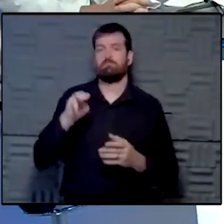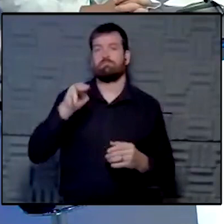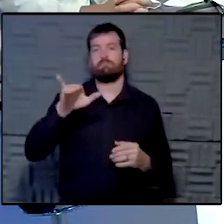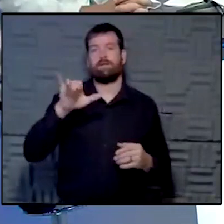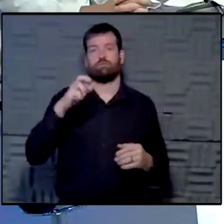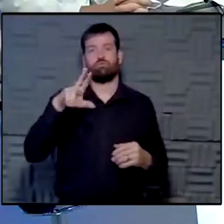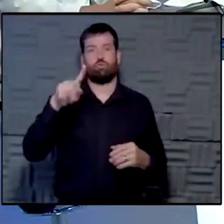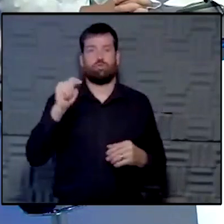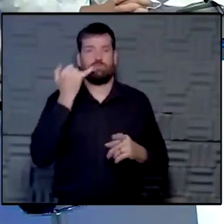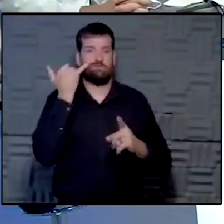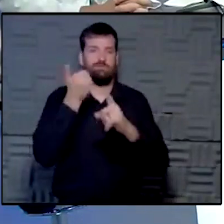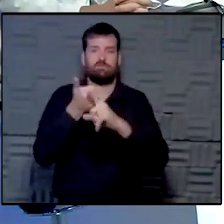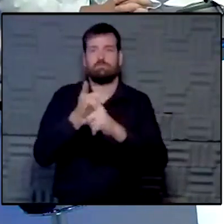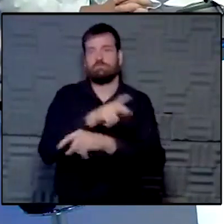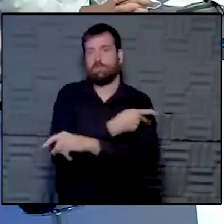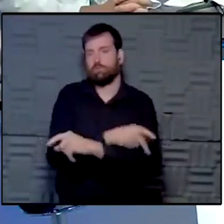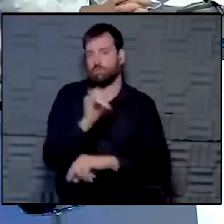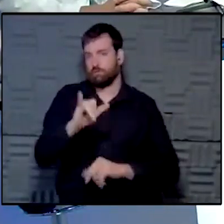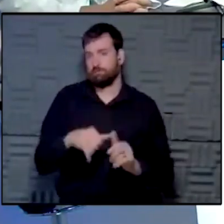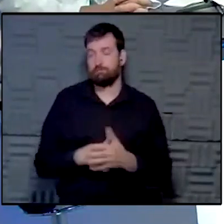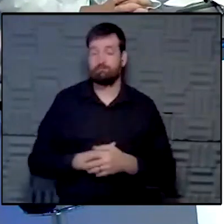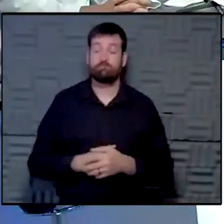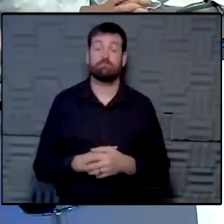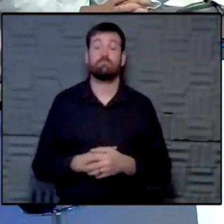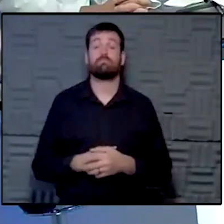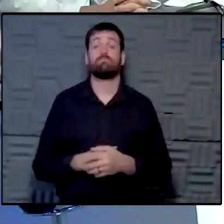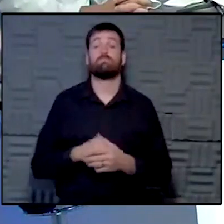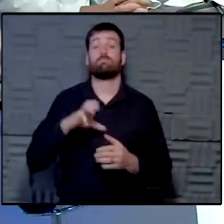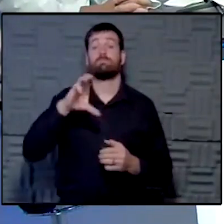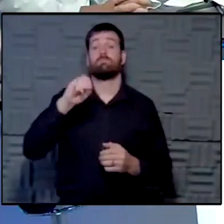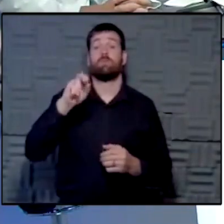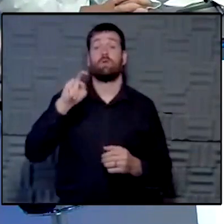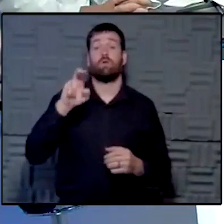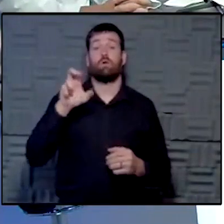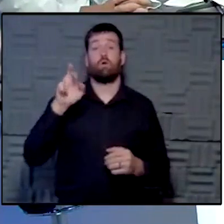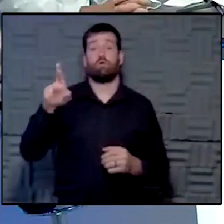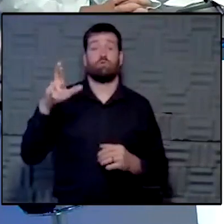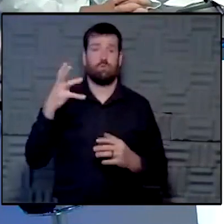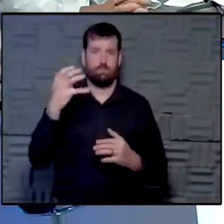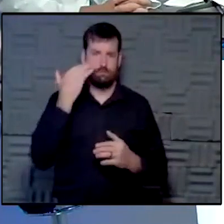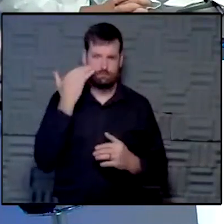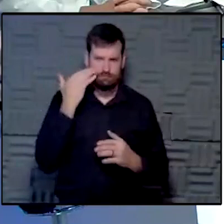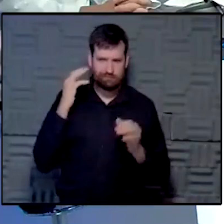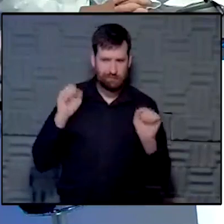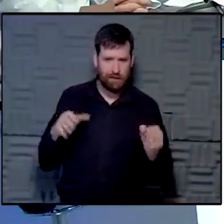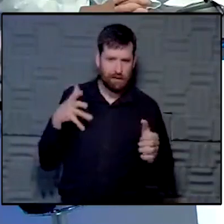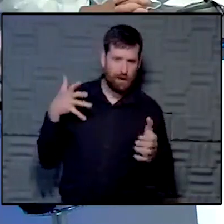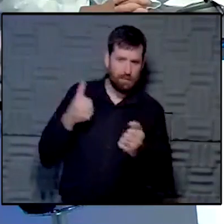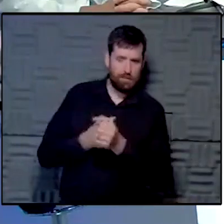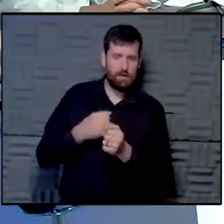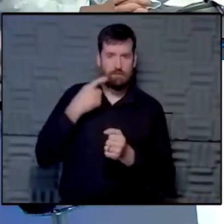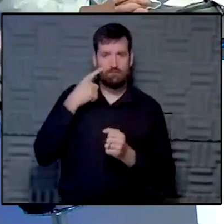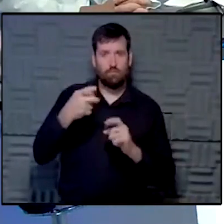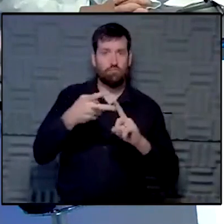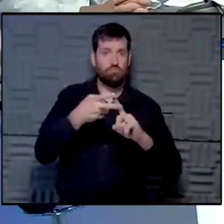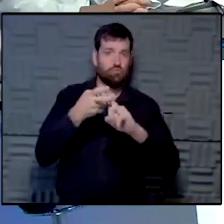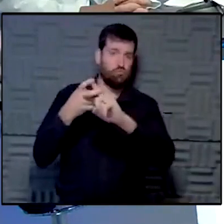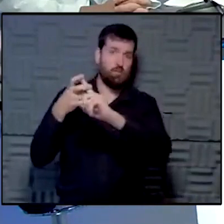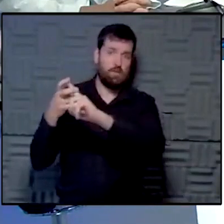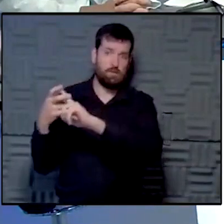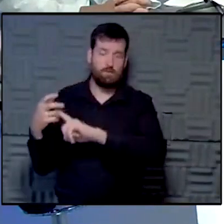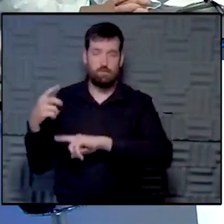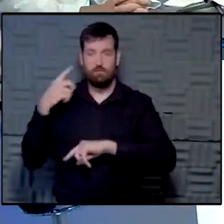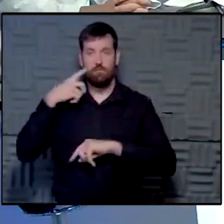you're a patient or whatever. Start that process. All right. Connor wants to know, can we please have an update on recruitment numbers for